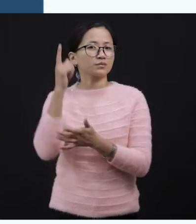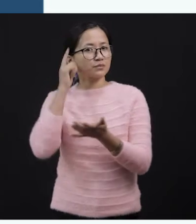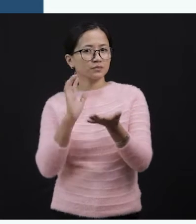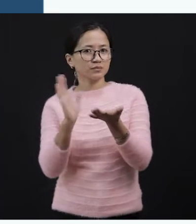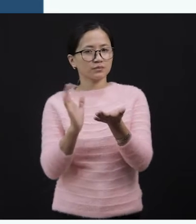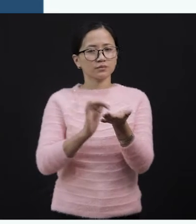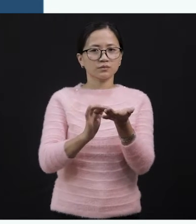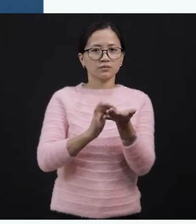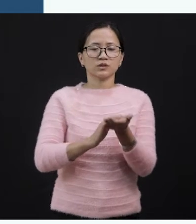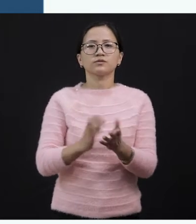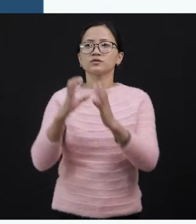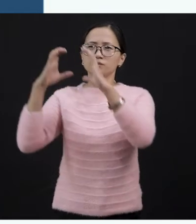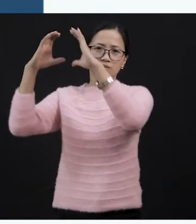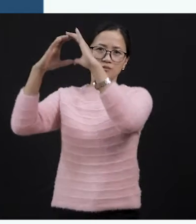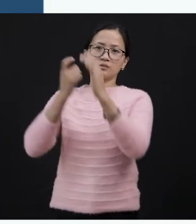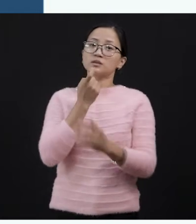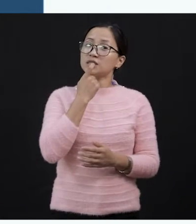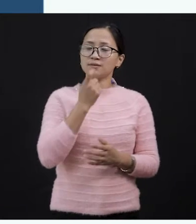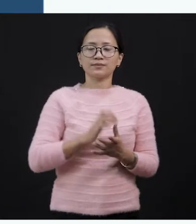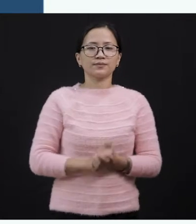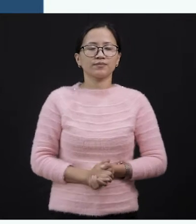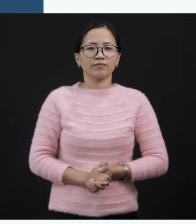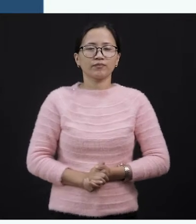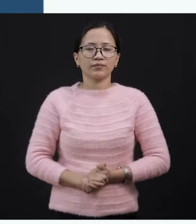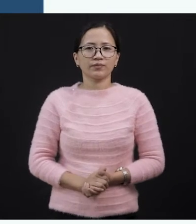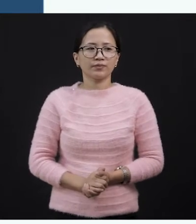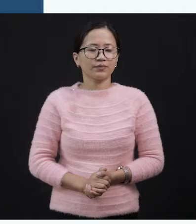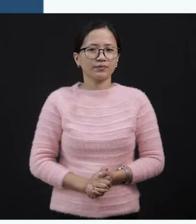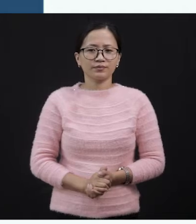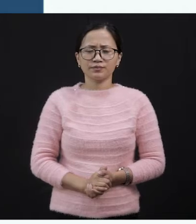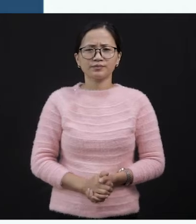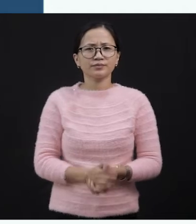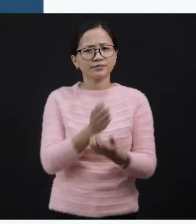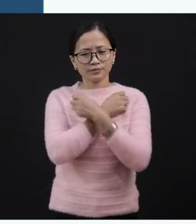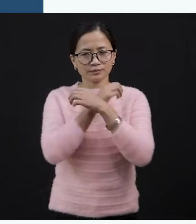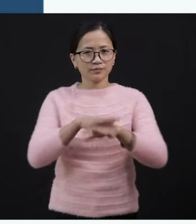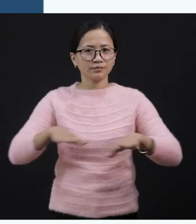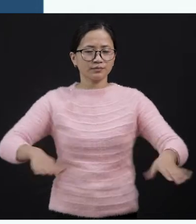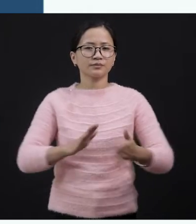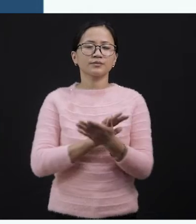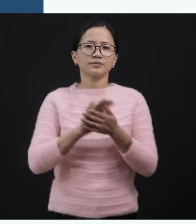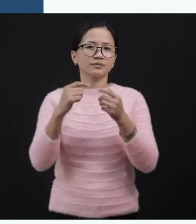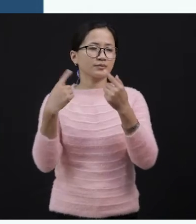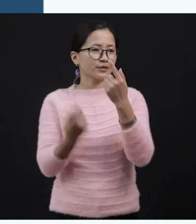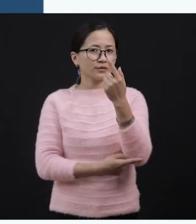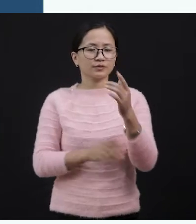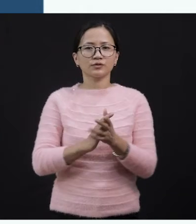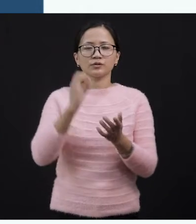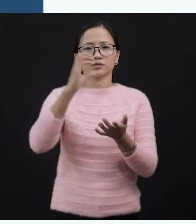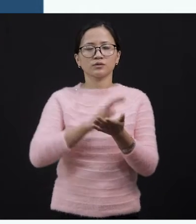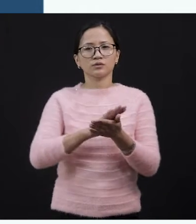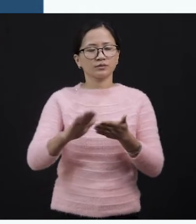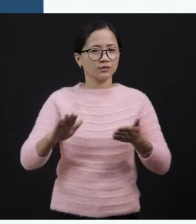shadow of the Moon. Right? So, dear students, that comes to the end of this